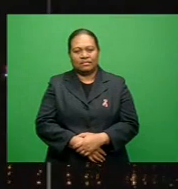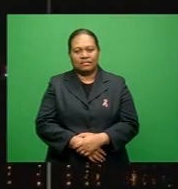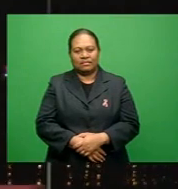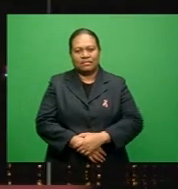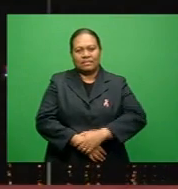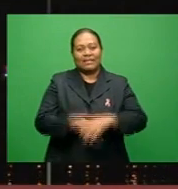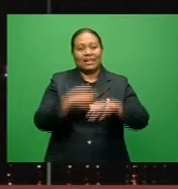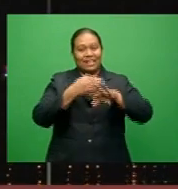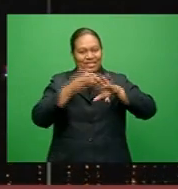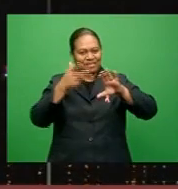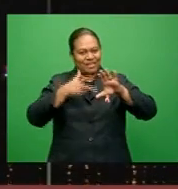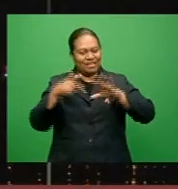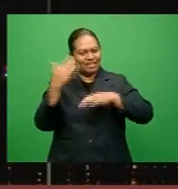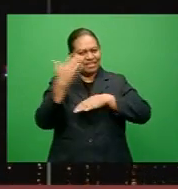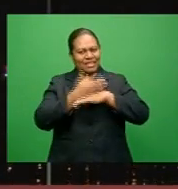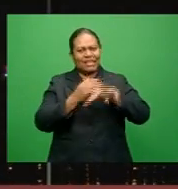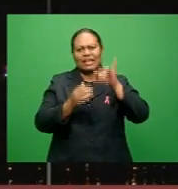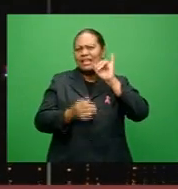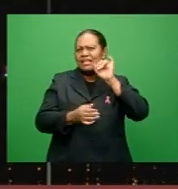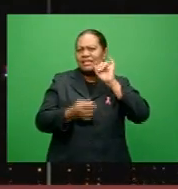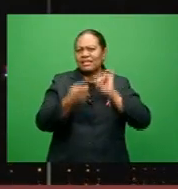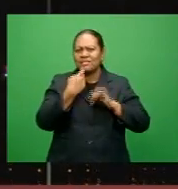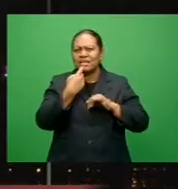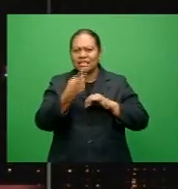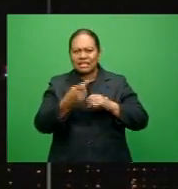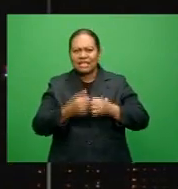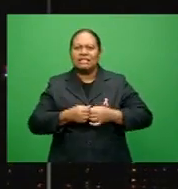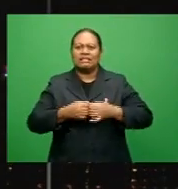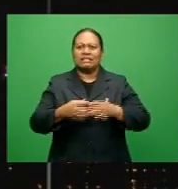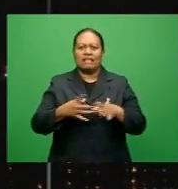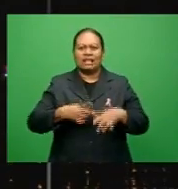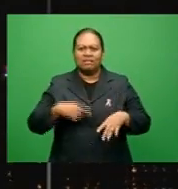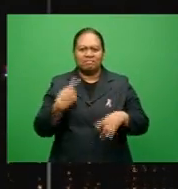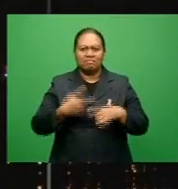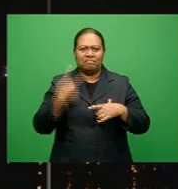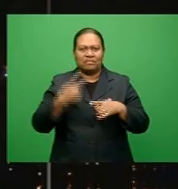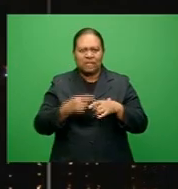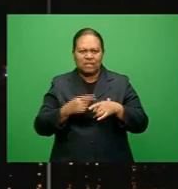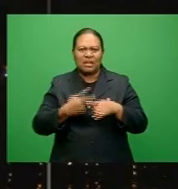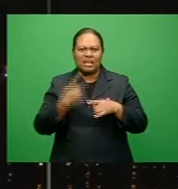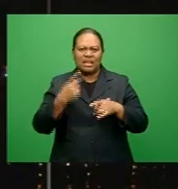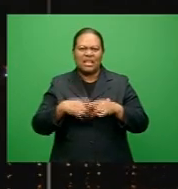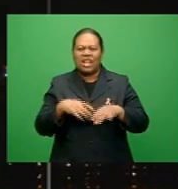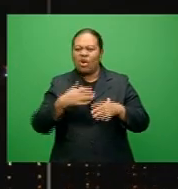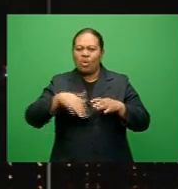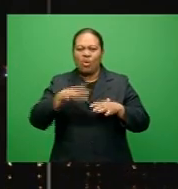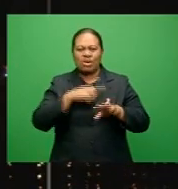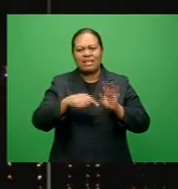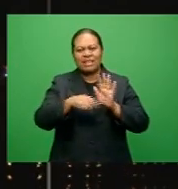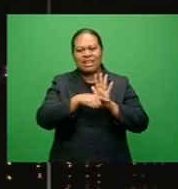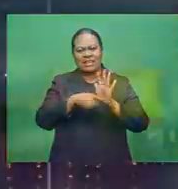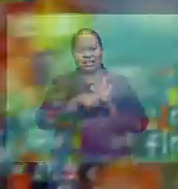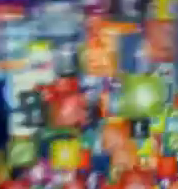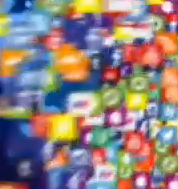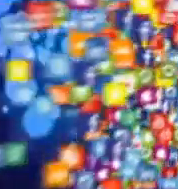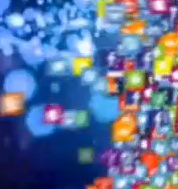In new media tonight, Instagram says it will start automatically hiding potentially offensive comments on the app.